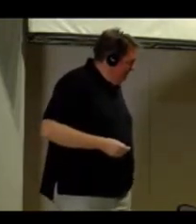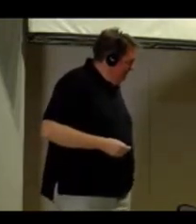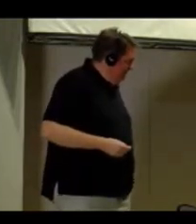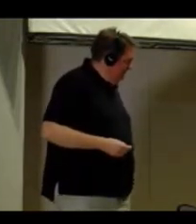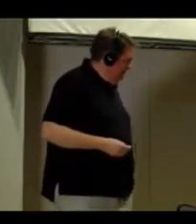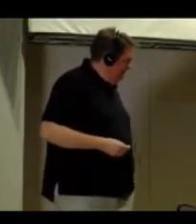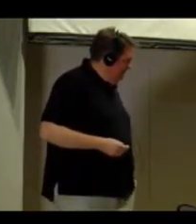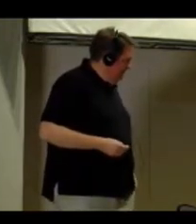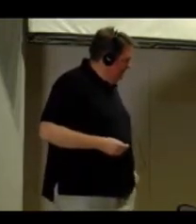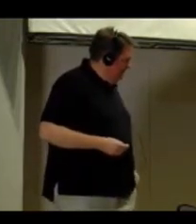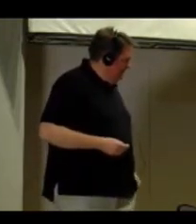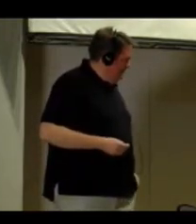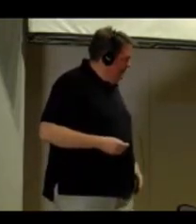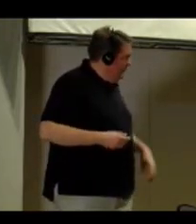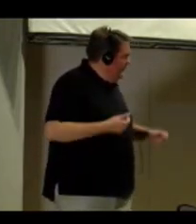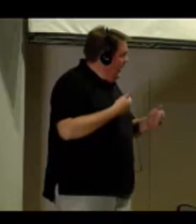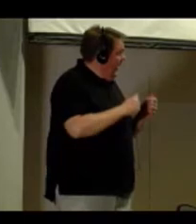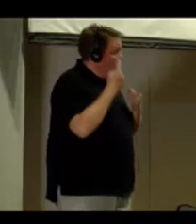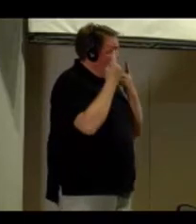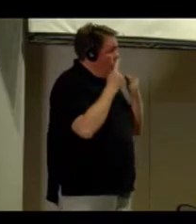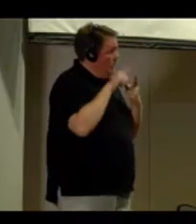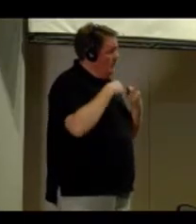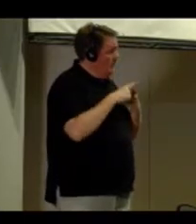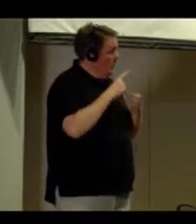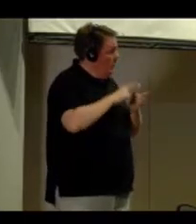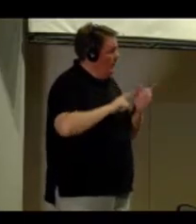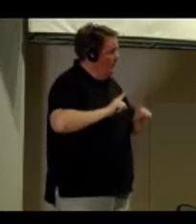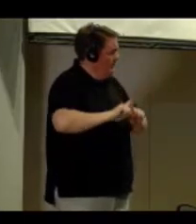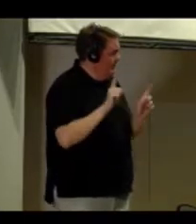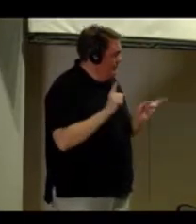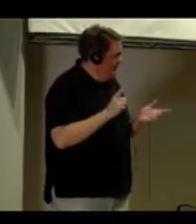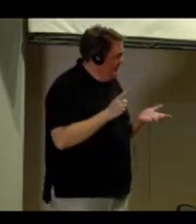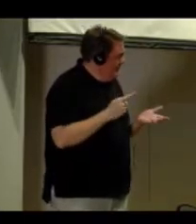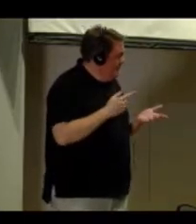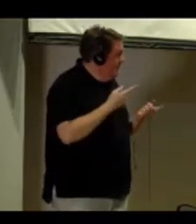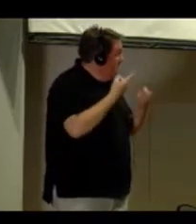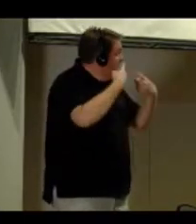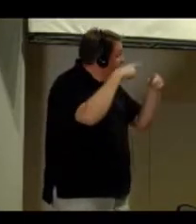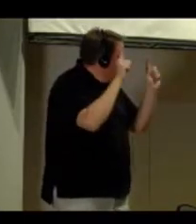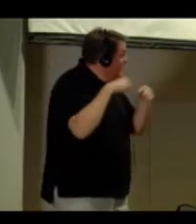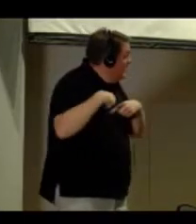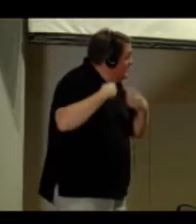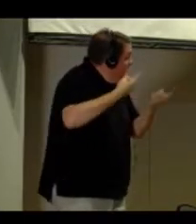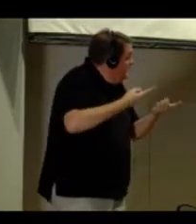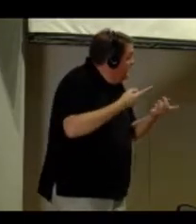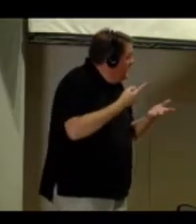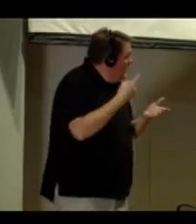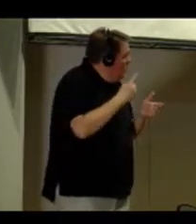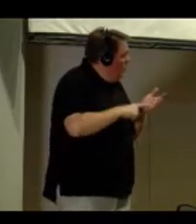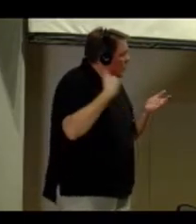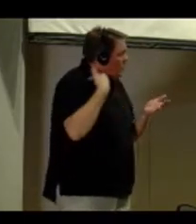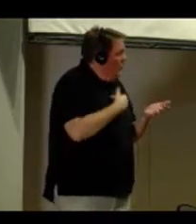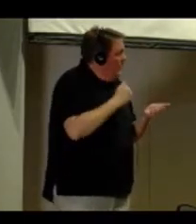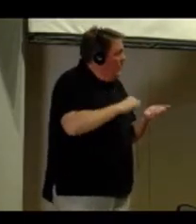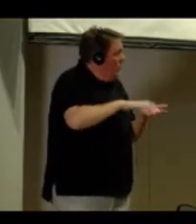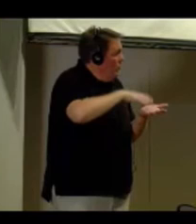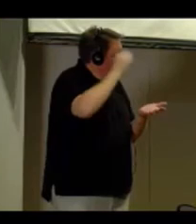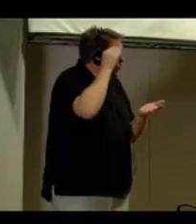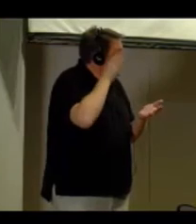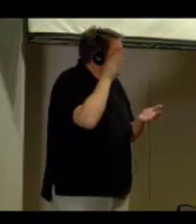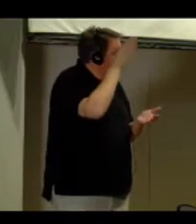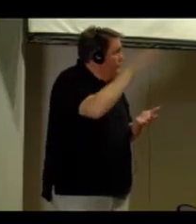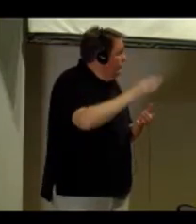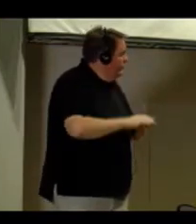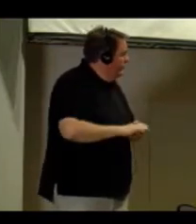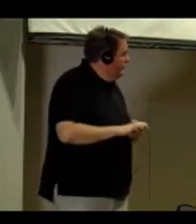Any thoughts on what the differences are, the major successes from the libraries, and things that we can learn from that and going forward?